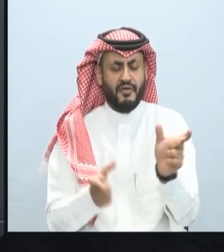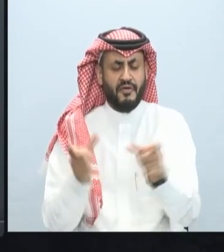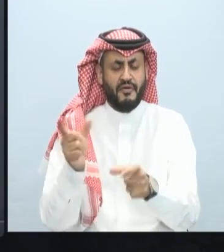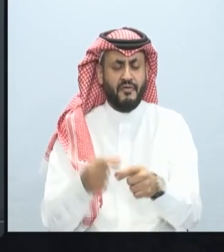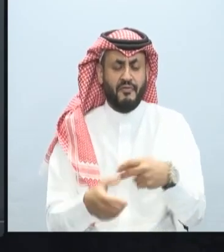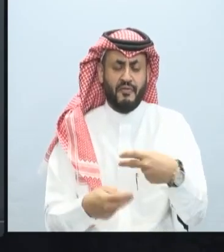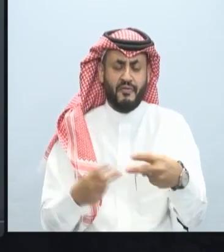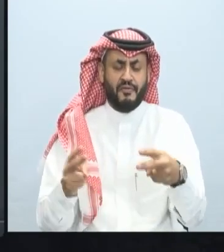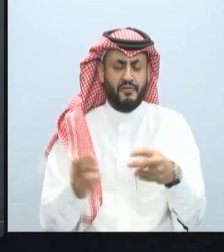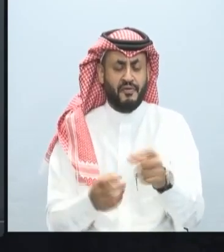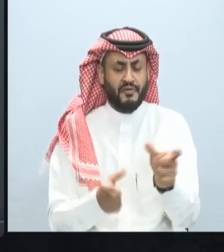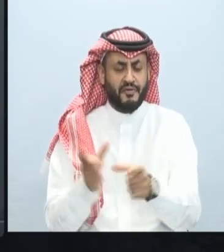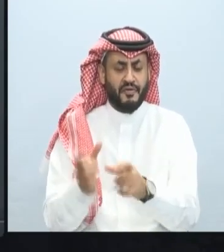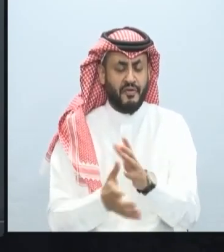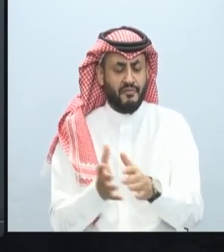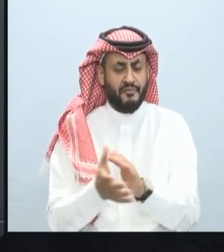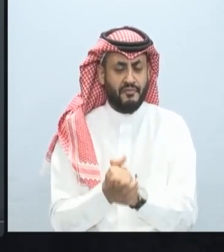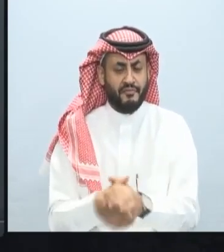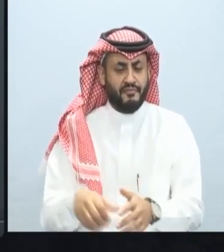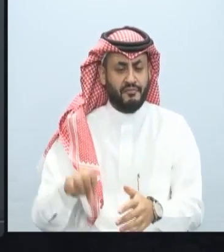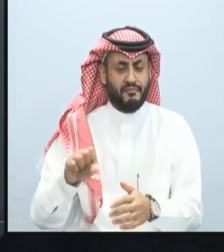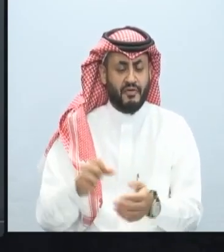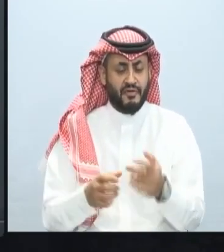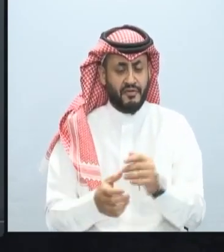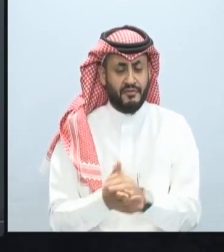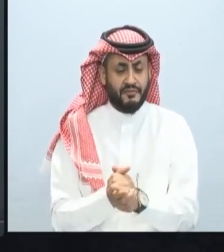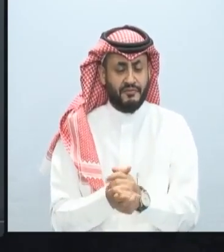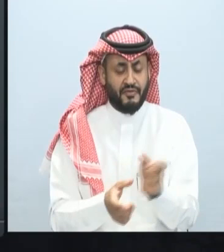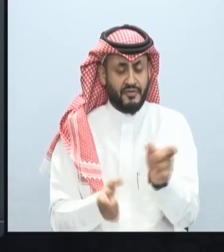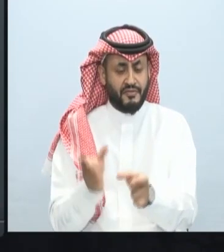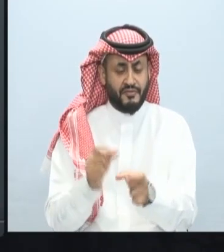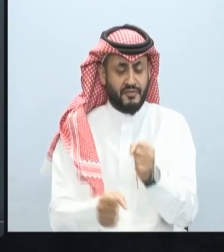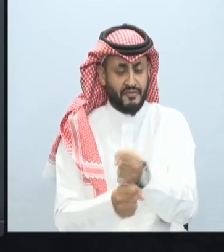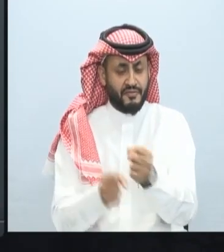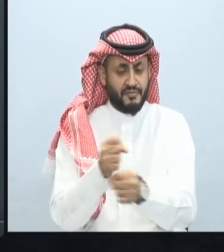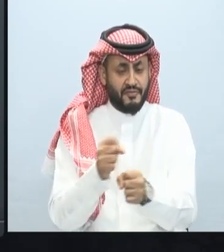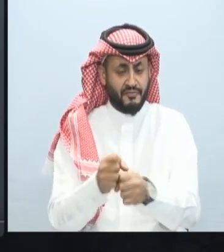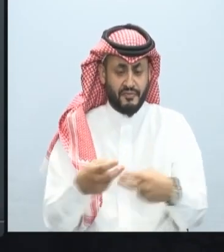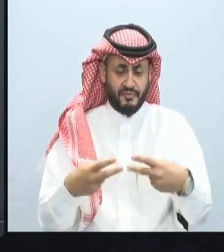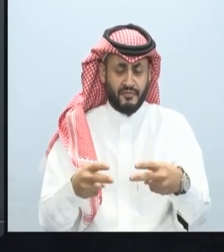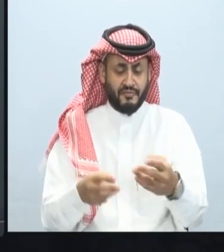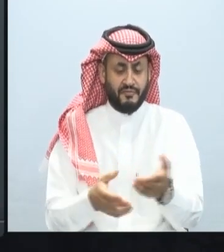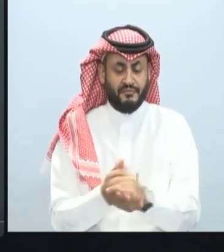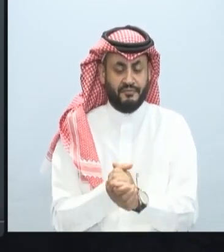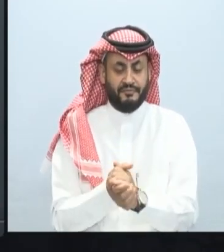of information that you like about her that is mentioned in the book and apply the structure that you feel suitable for